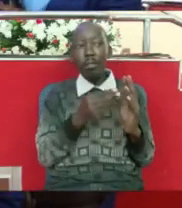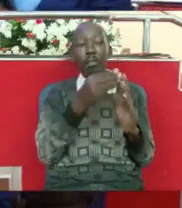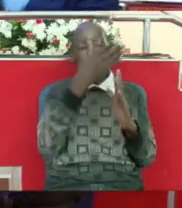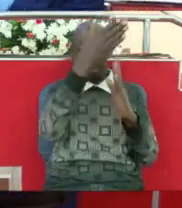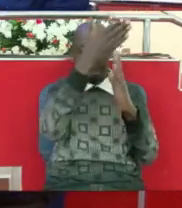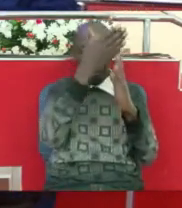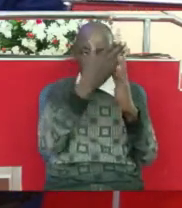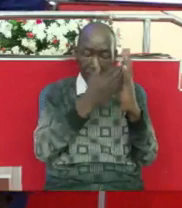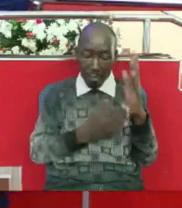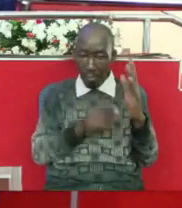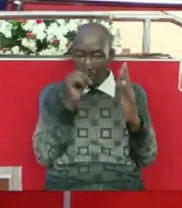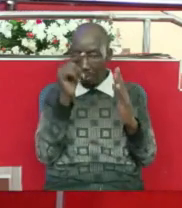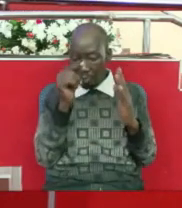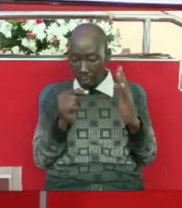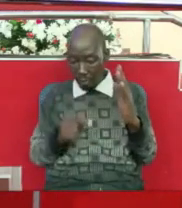goods.